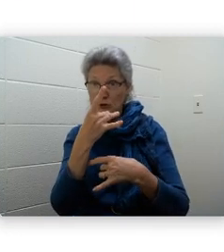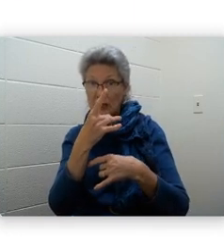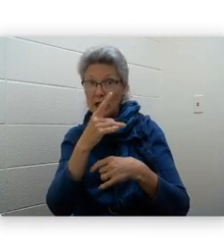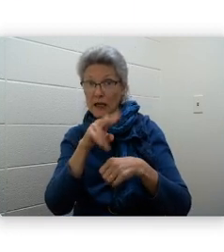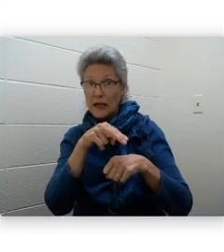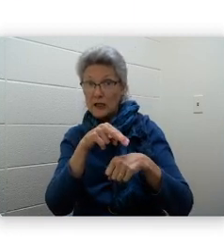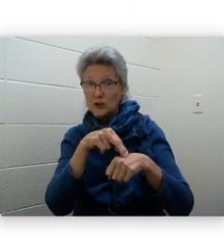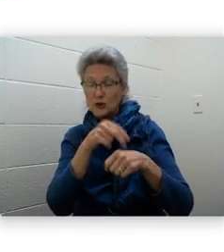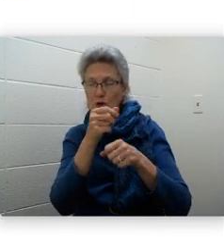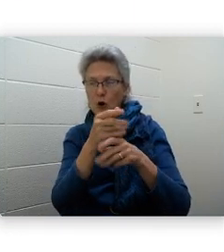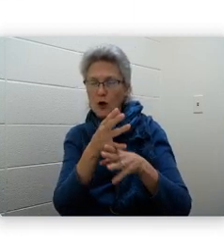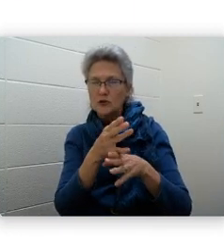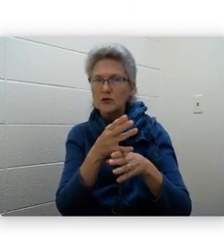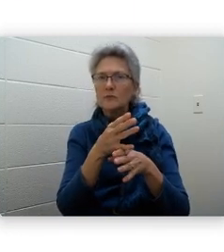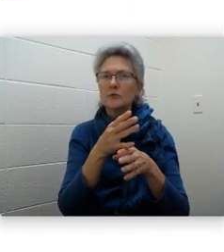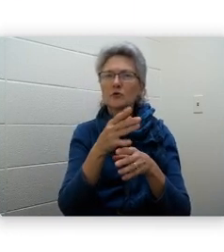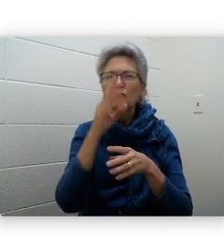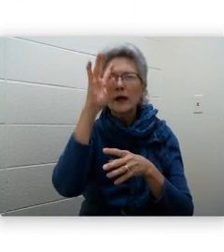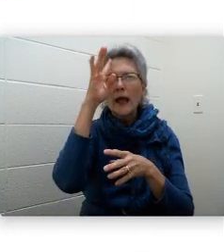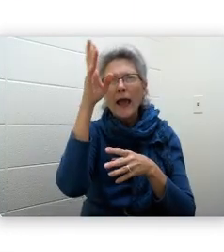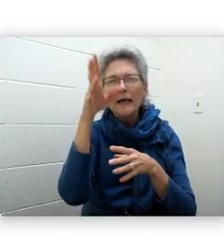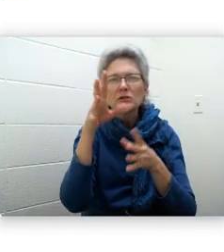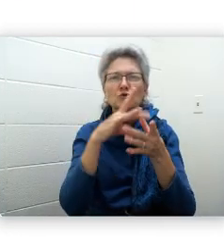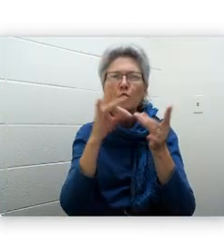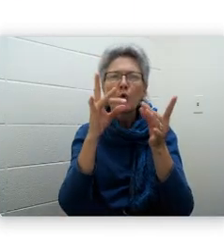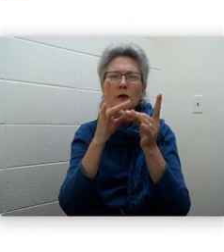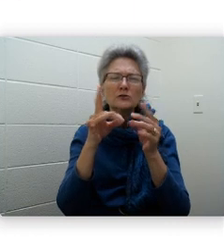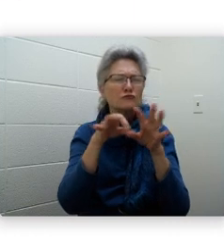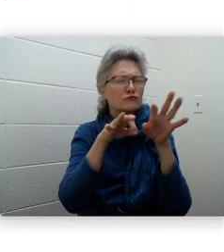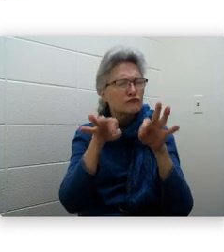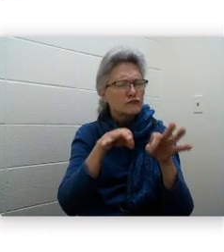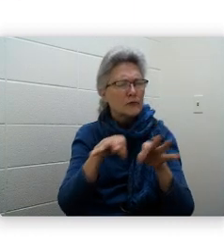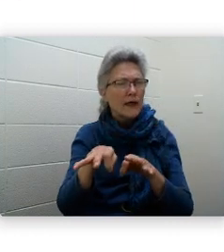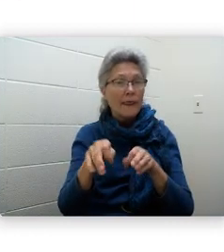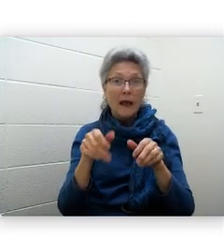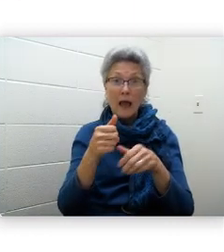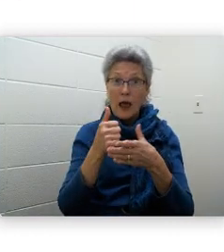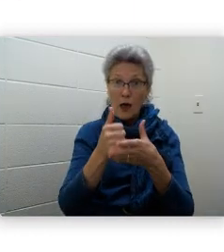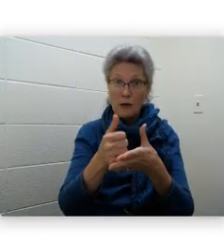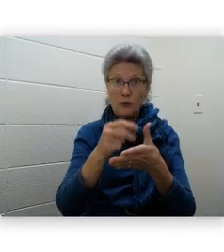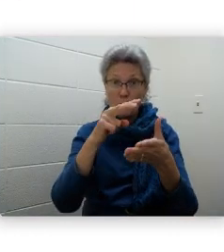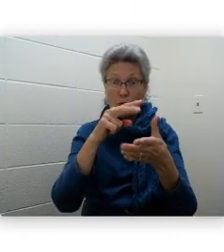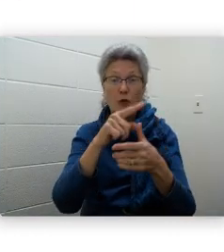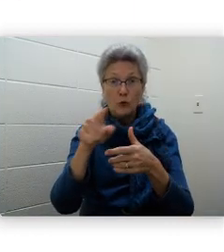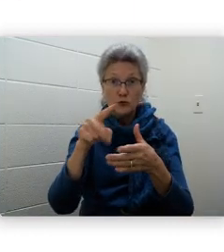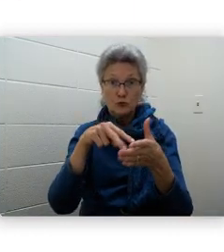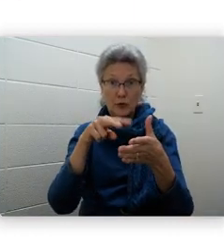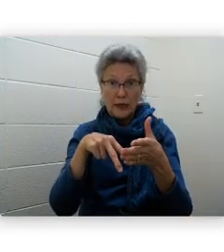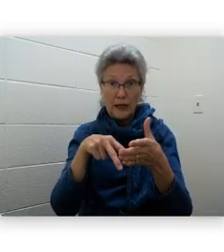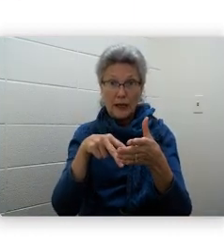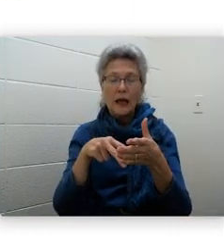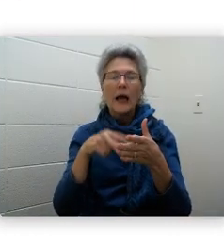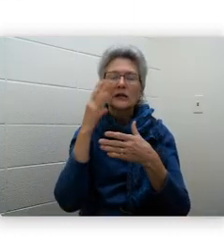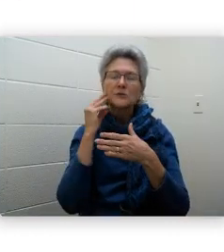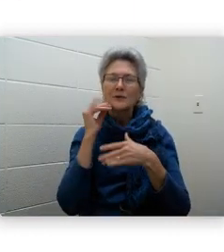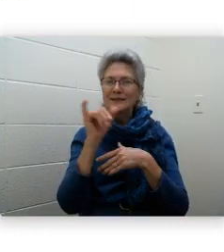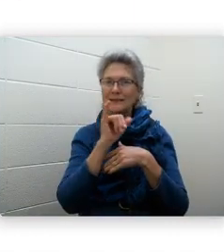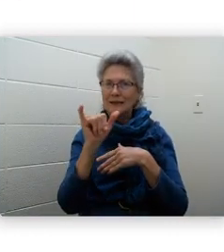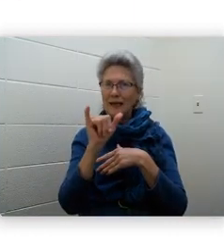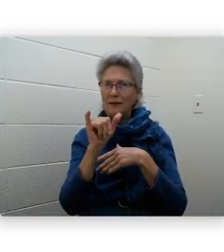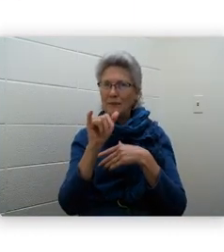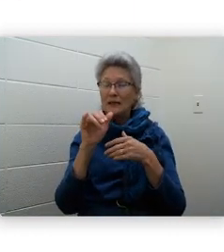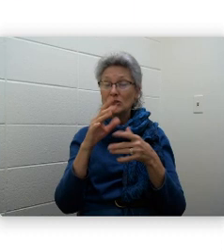descriptive stories that allowed readers to share his experiences. His story, The Chipmunk, follows a chipmunk emerging from